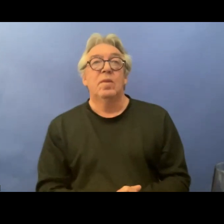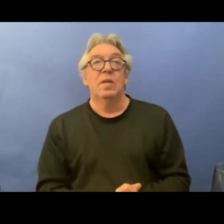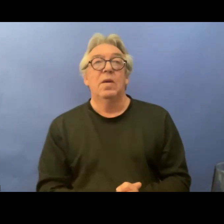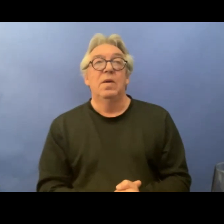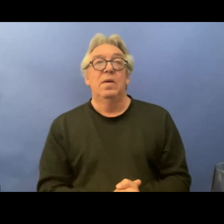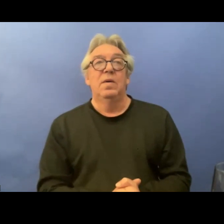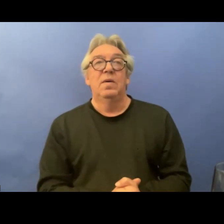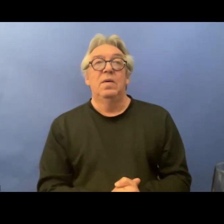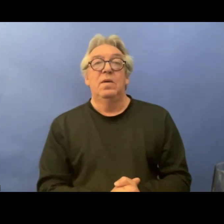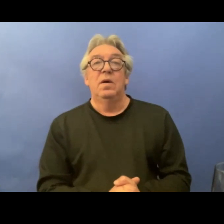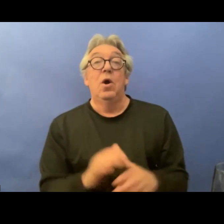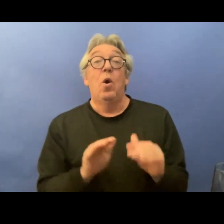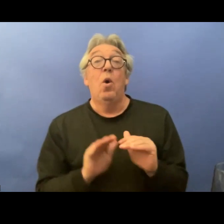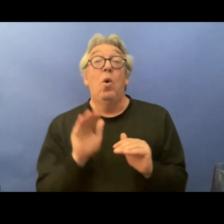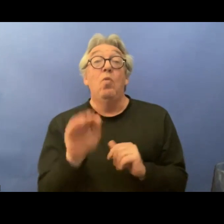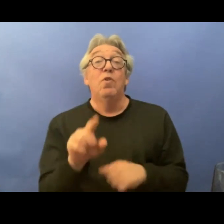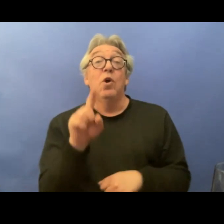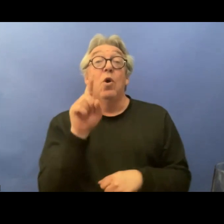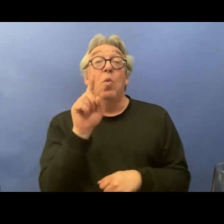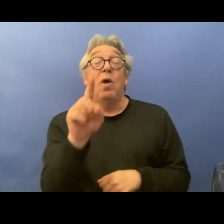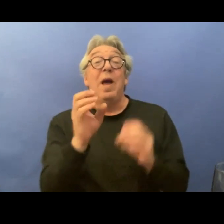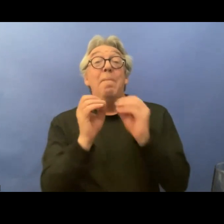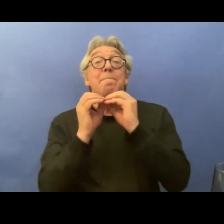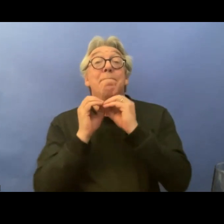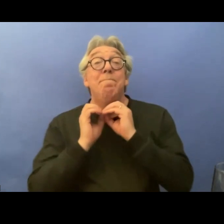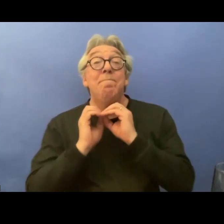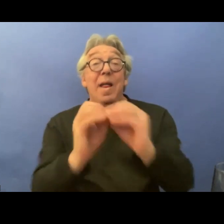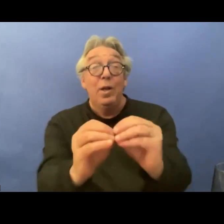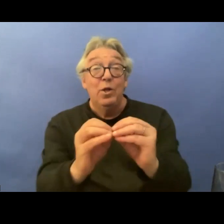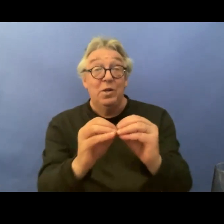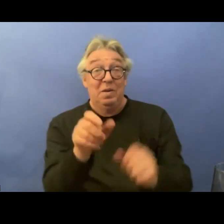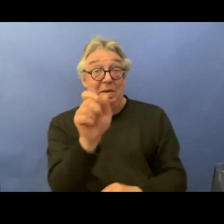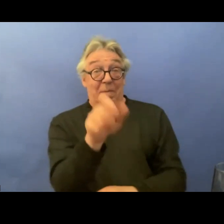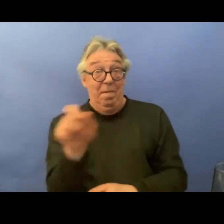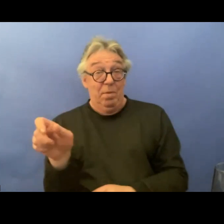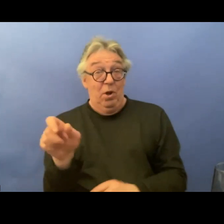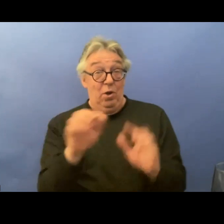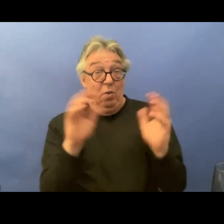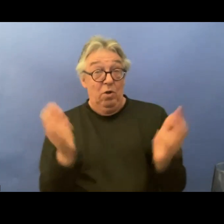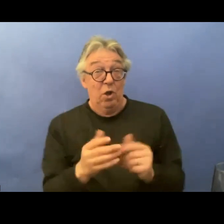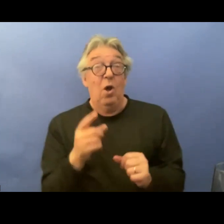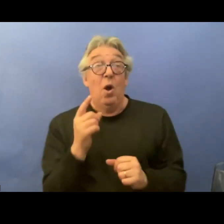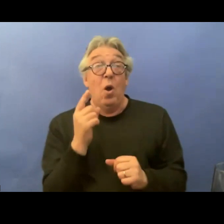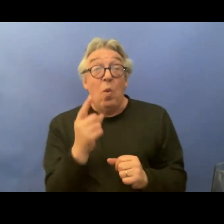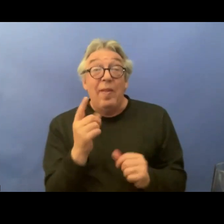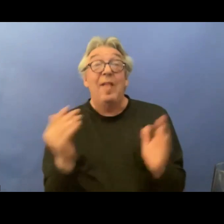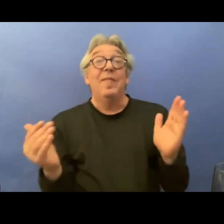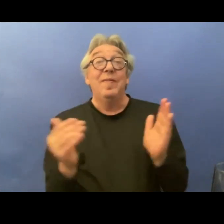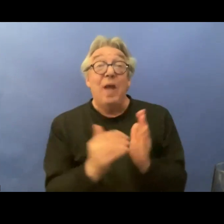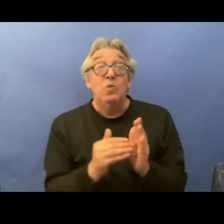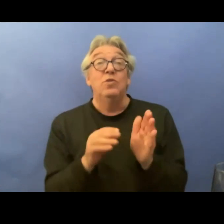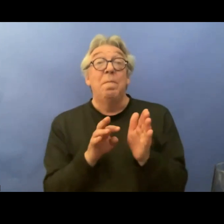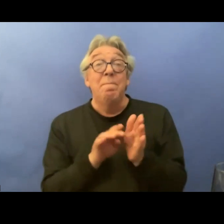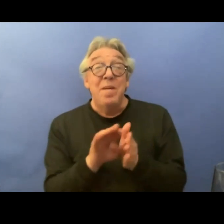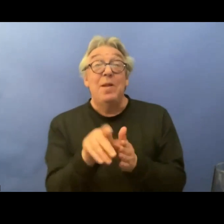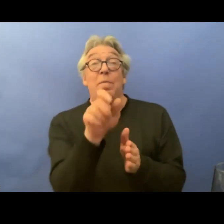reminded, colleagues, that over 1 billion people around the world live with some form of disability, 1 billion people. And this represents